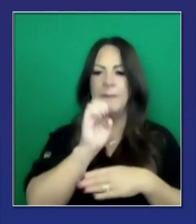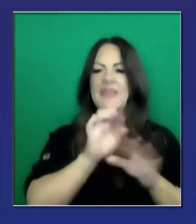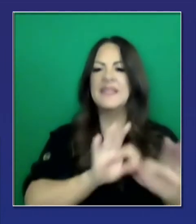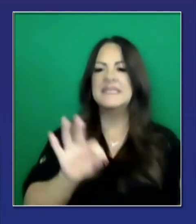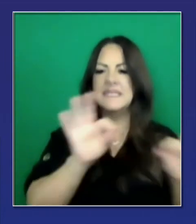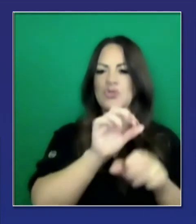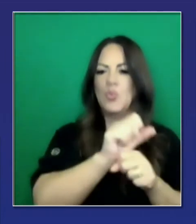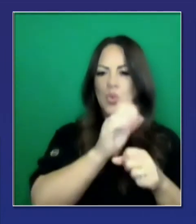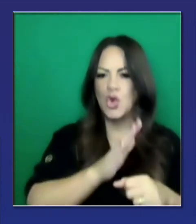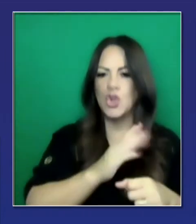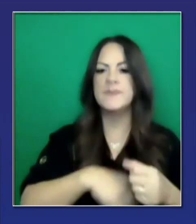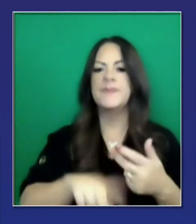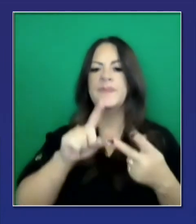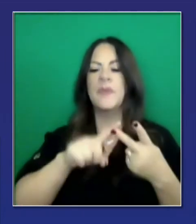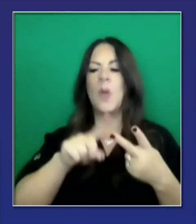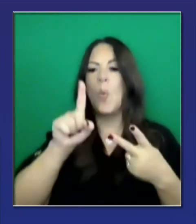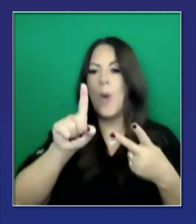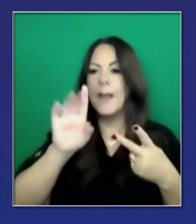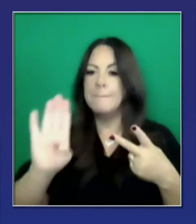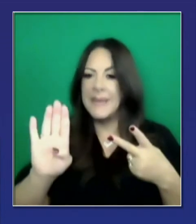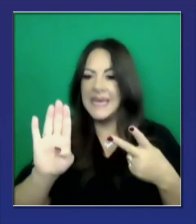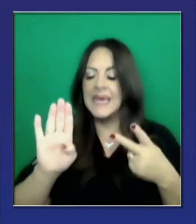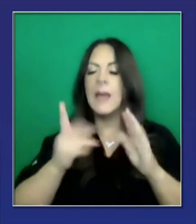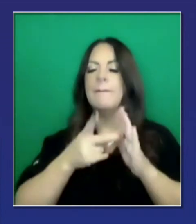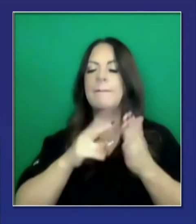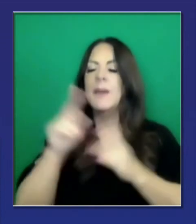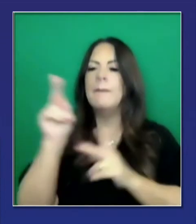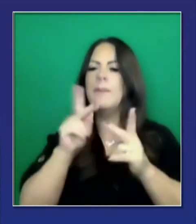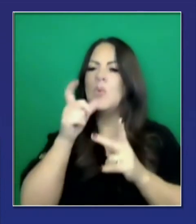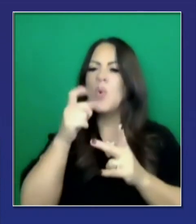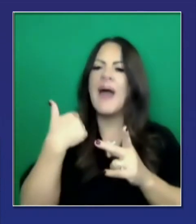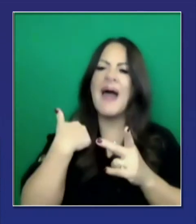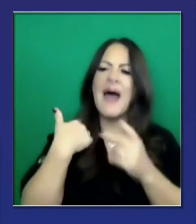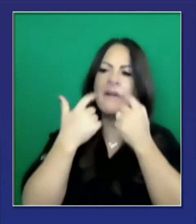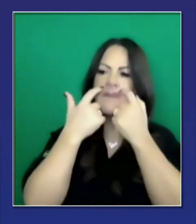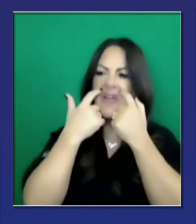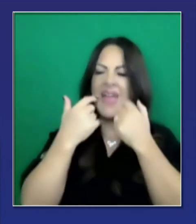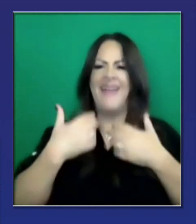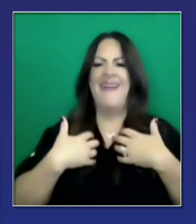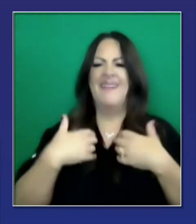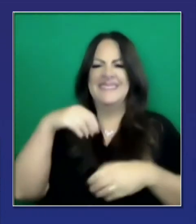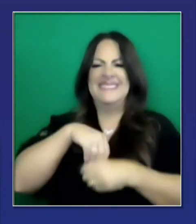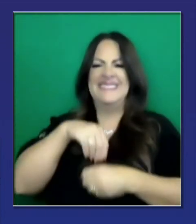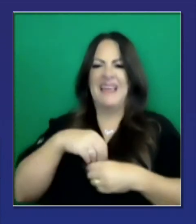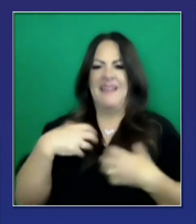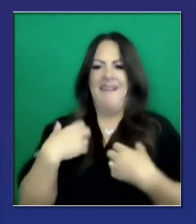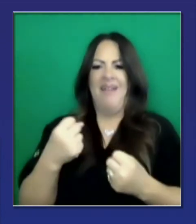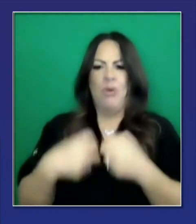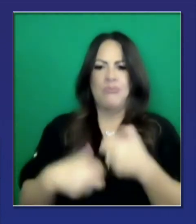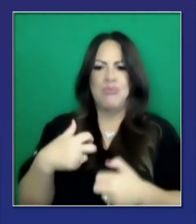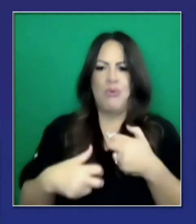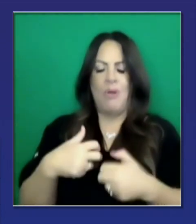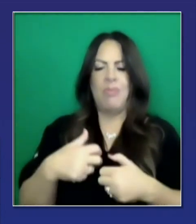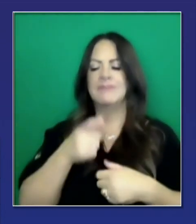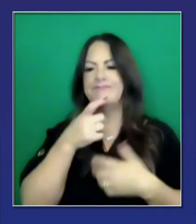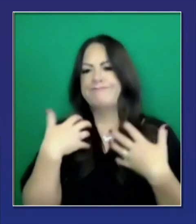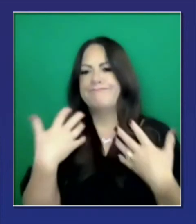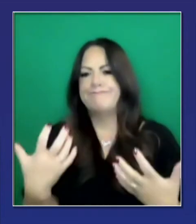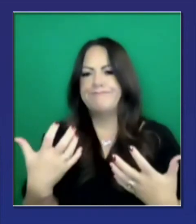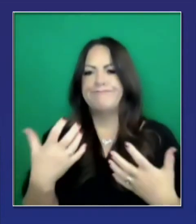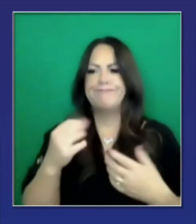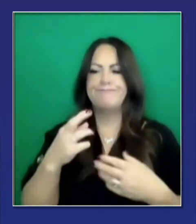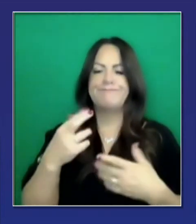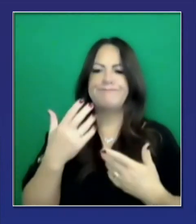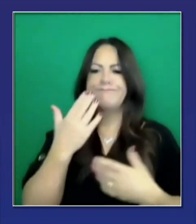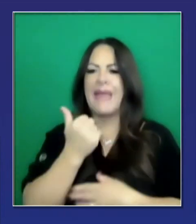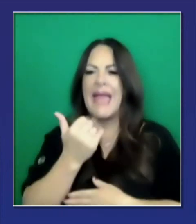over with underlying health conditions, people with issues of obesity and diabetes and the like. Workers, again, in transportation,